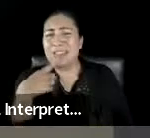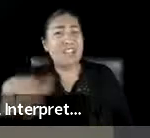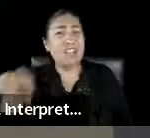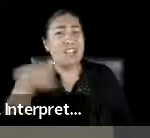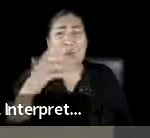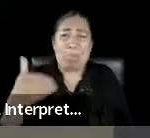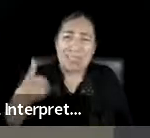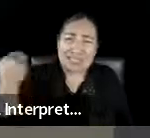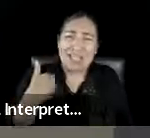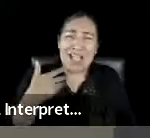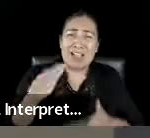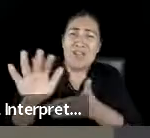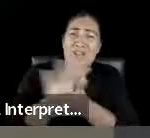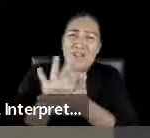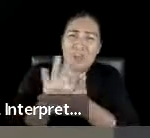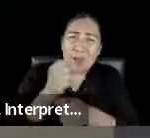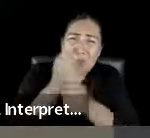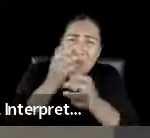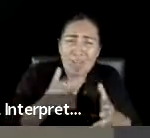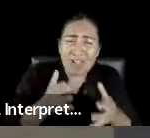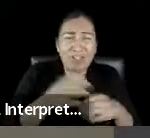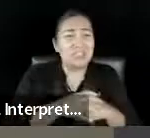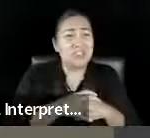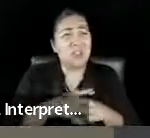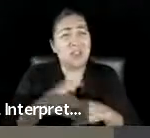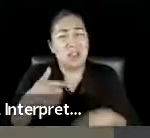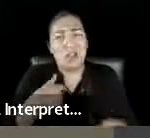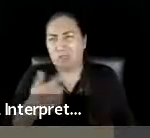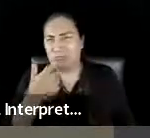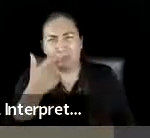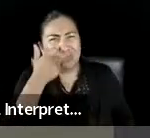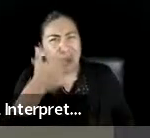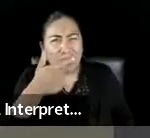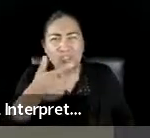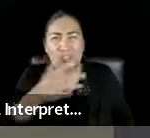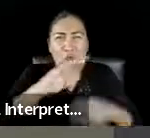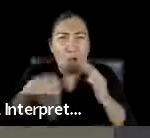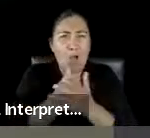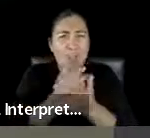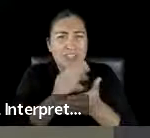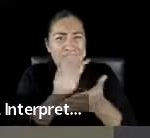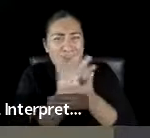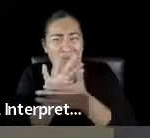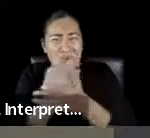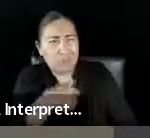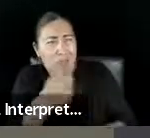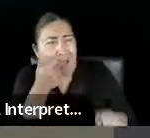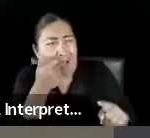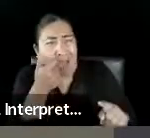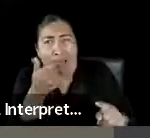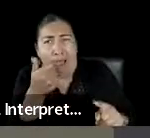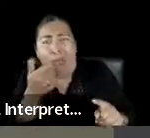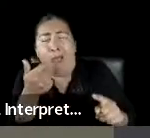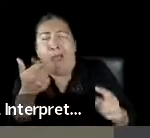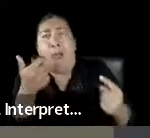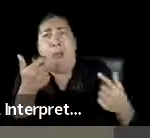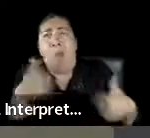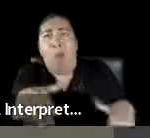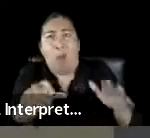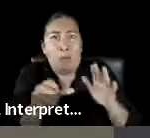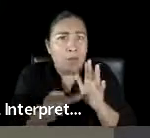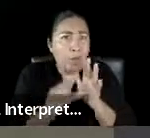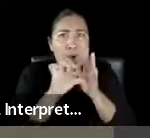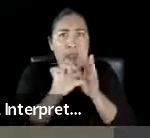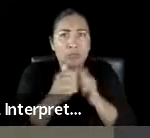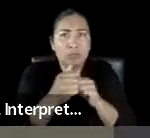young filmmakers out there who I just watched all of these films, and I'm so impressed with